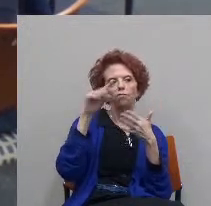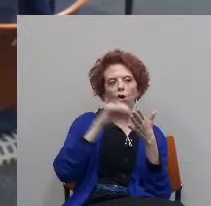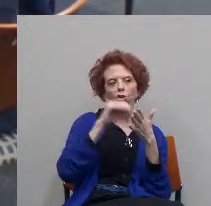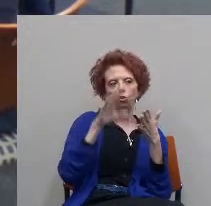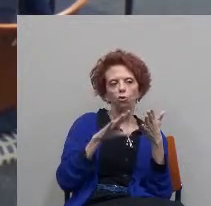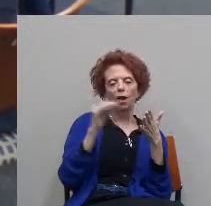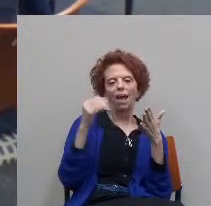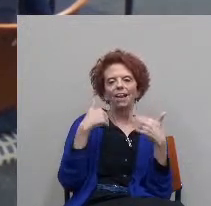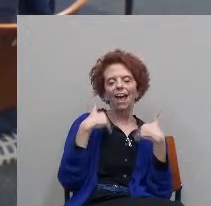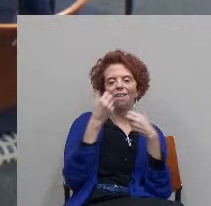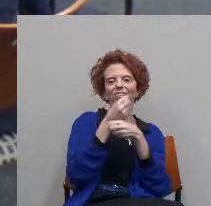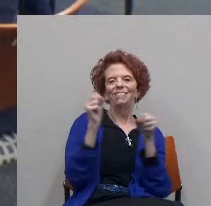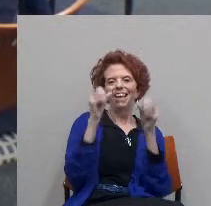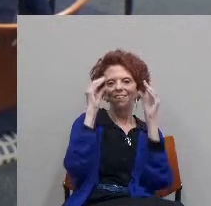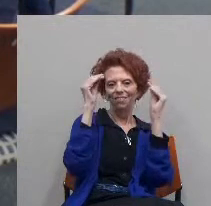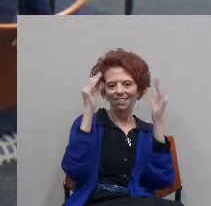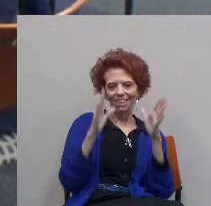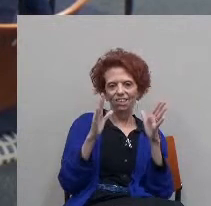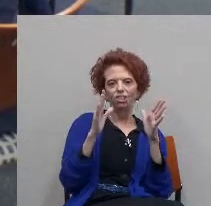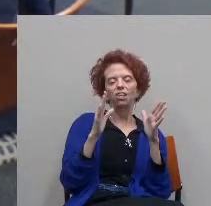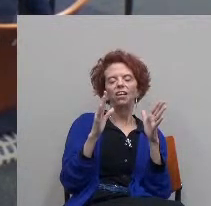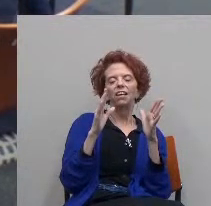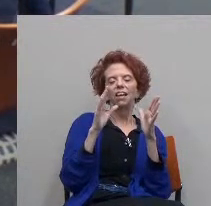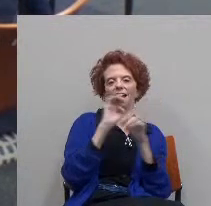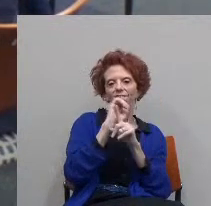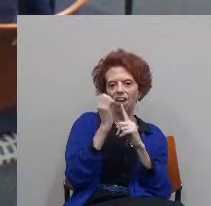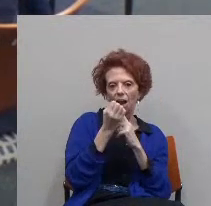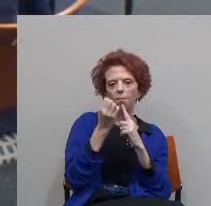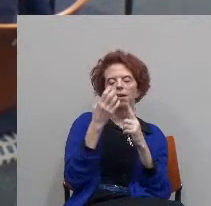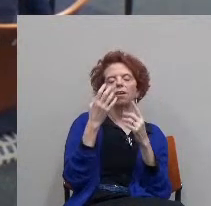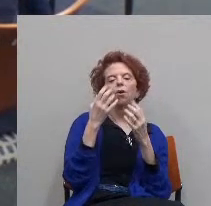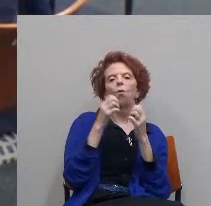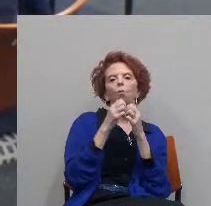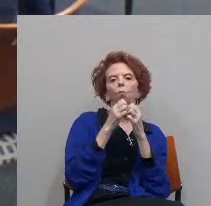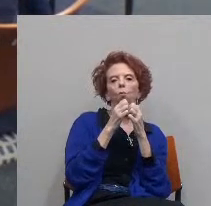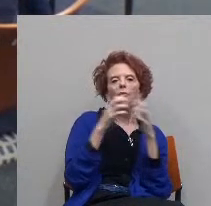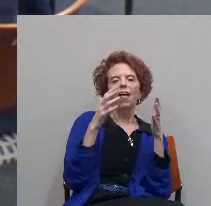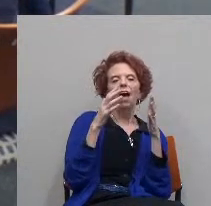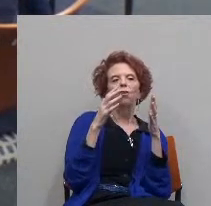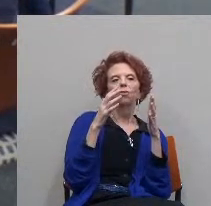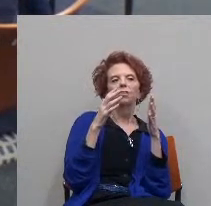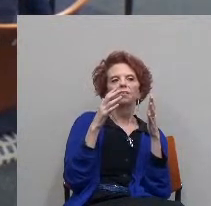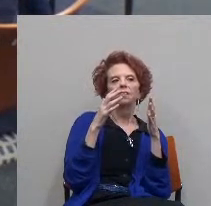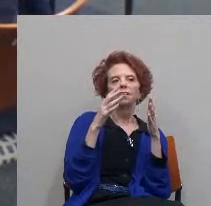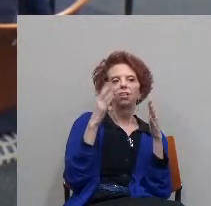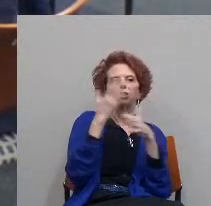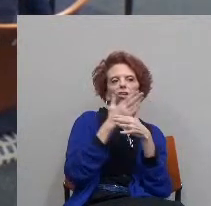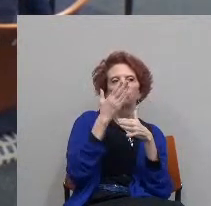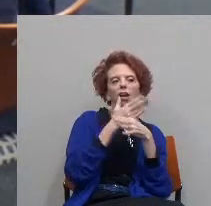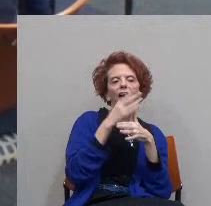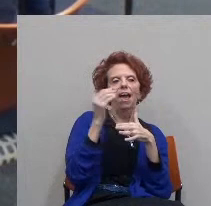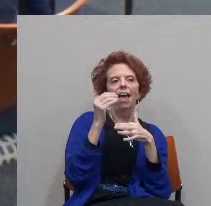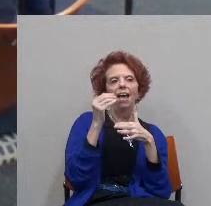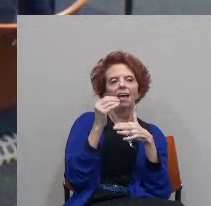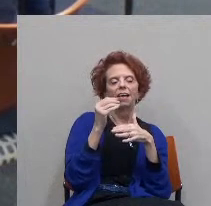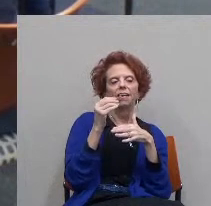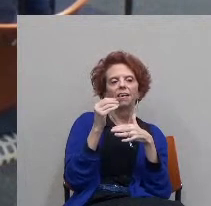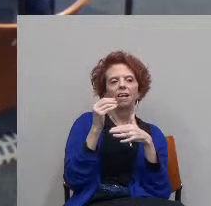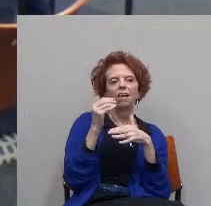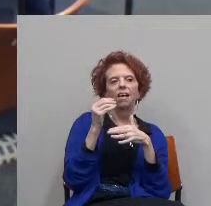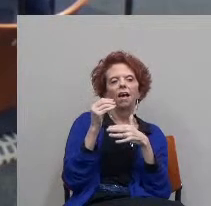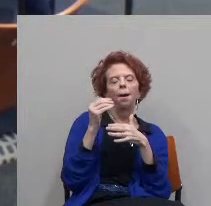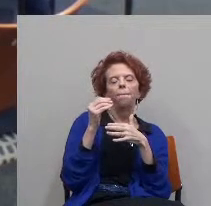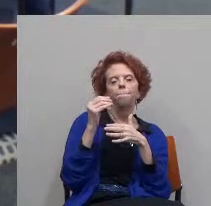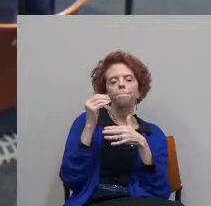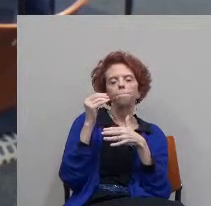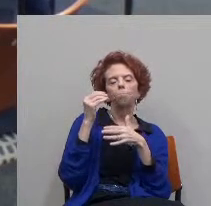by promoting a safe teaching environment, free from disruption, unnecessary bureaucracy, and external distraction. And so I think